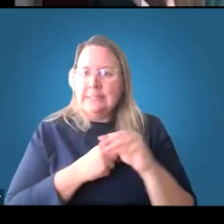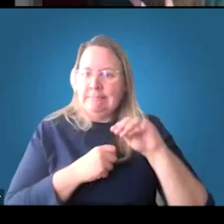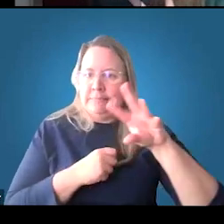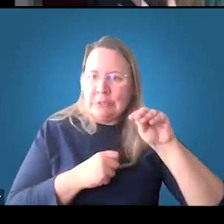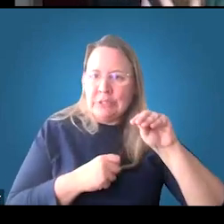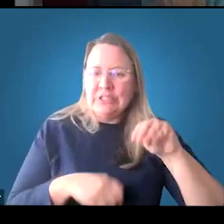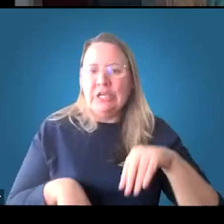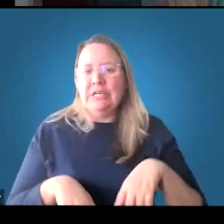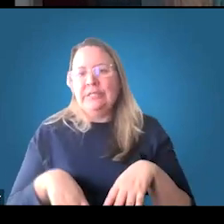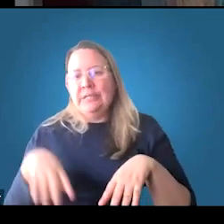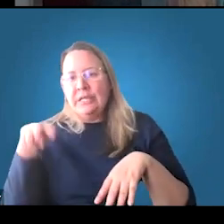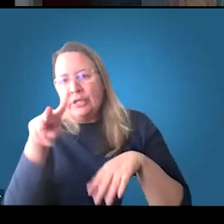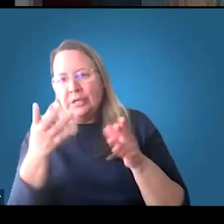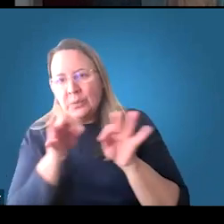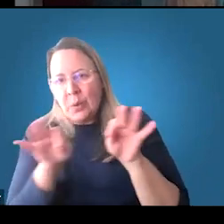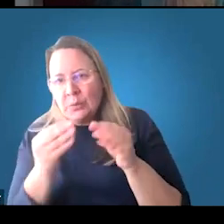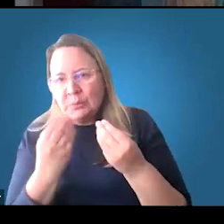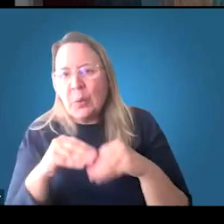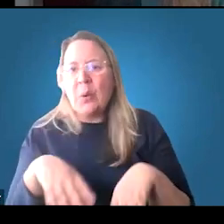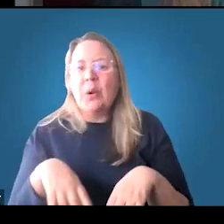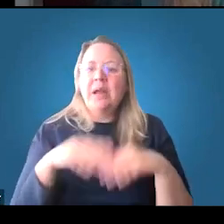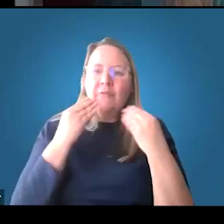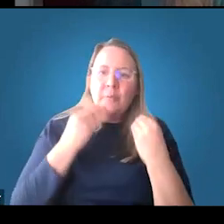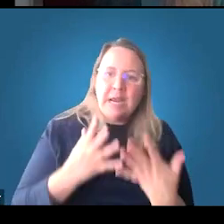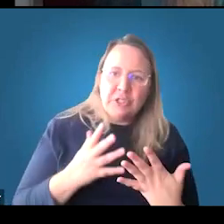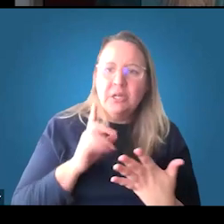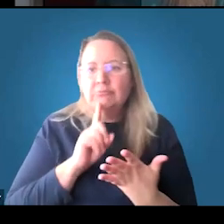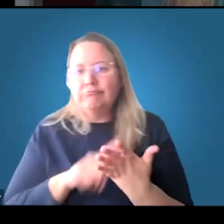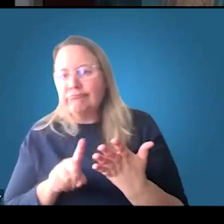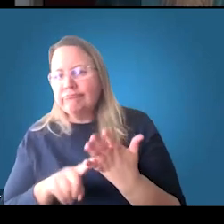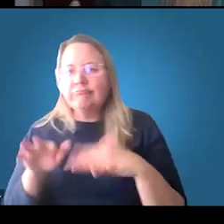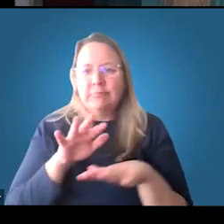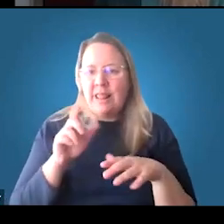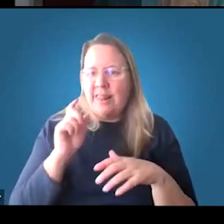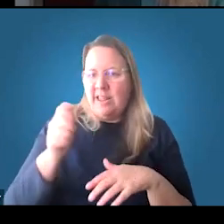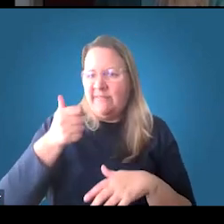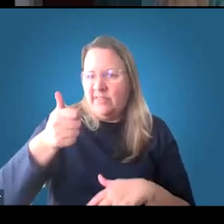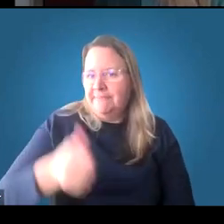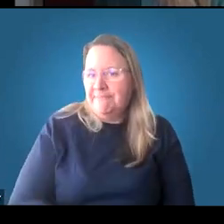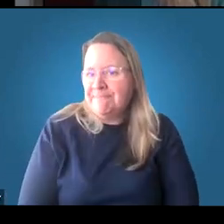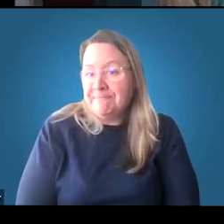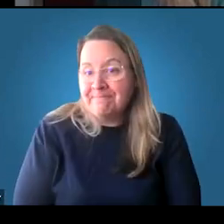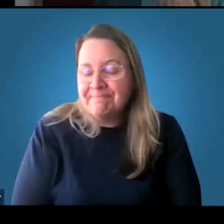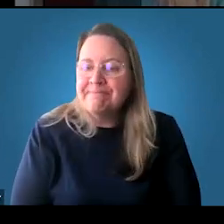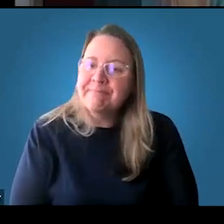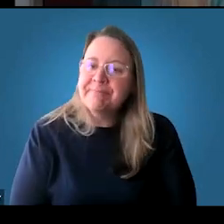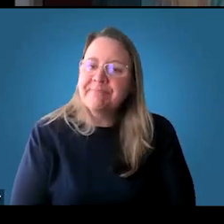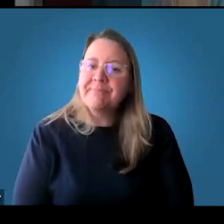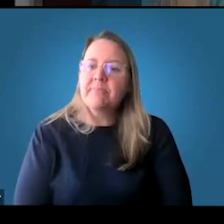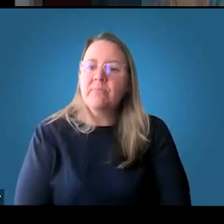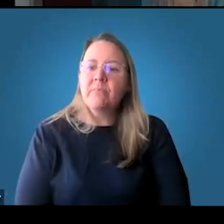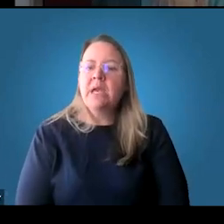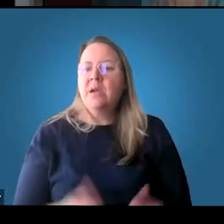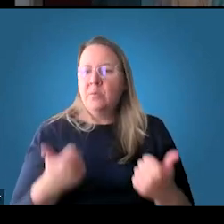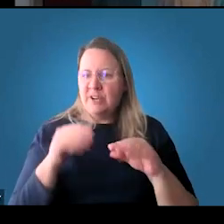screenshots, look at quotes a little bit more closely, and look at some of these examples at your own pace as well. In the meantime, we'll try to put as